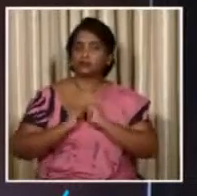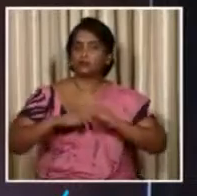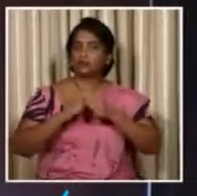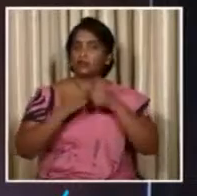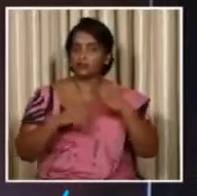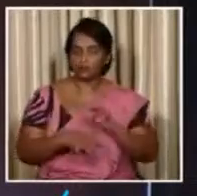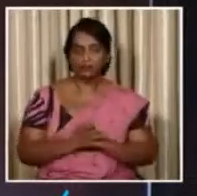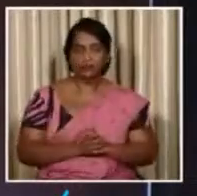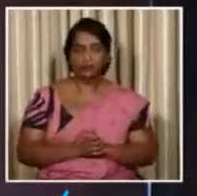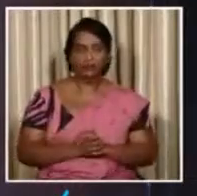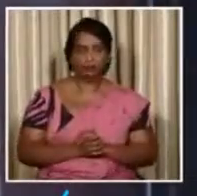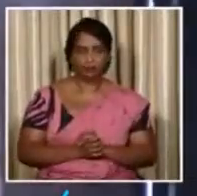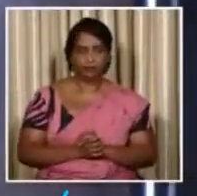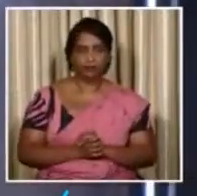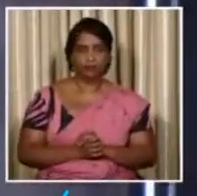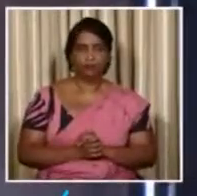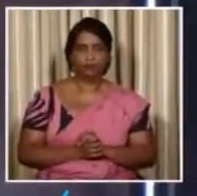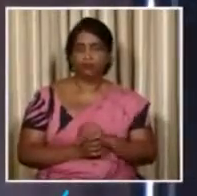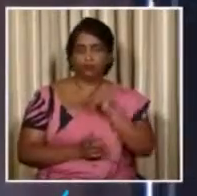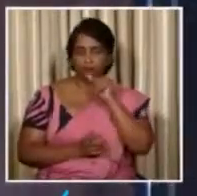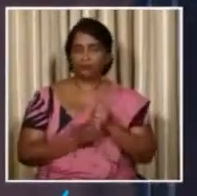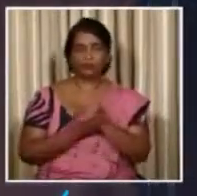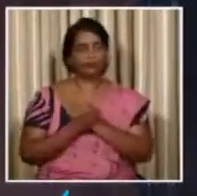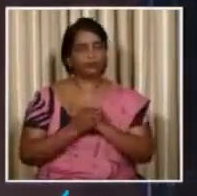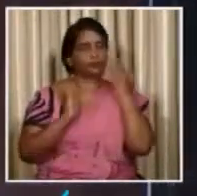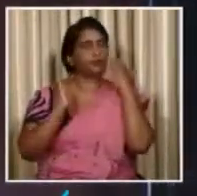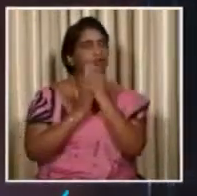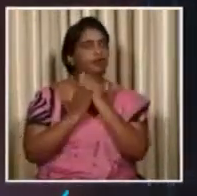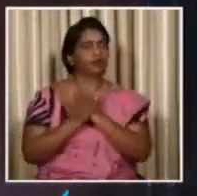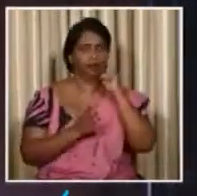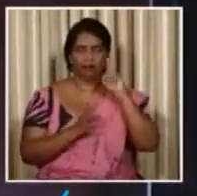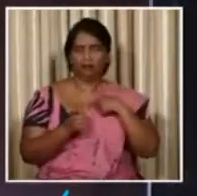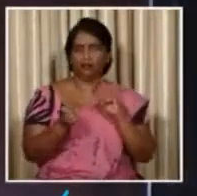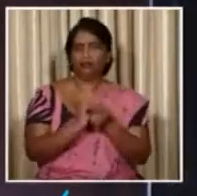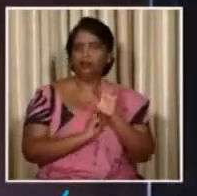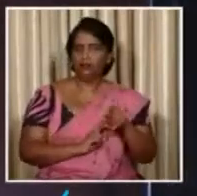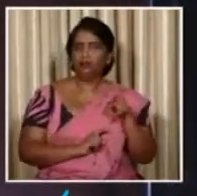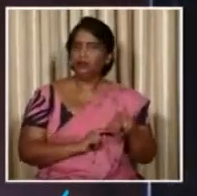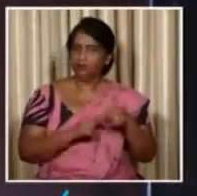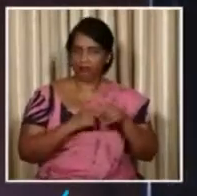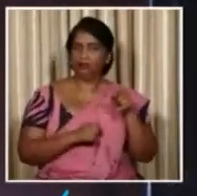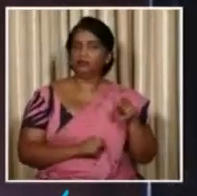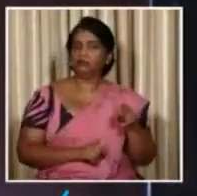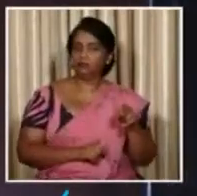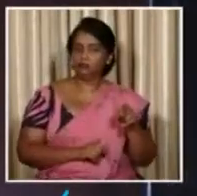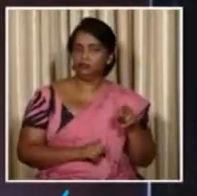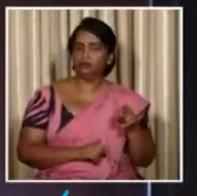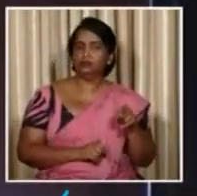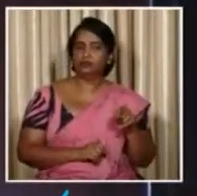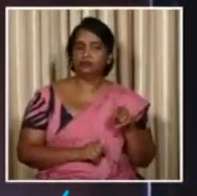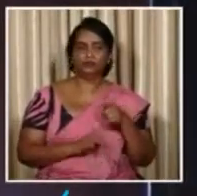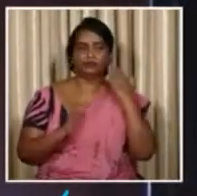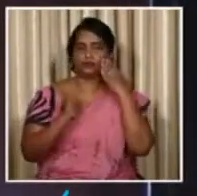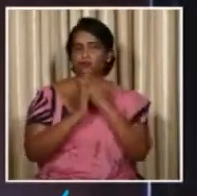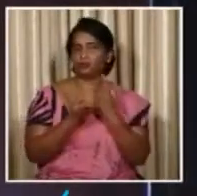been deliberately undermined. However, I am confident that once the suspect is convicted, the Singaporean authority will find it difficult to